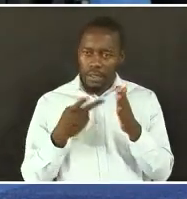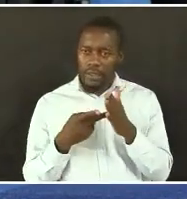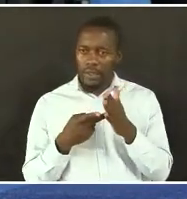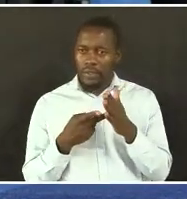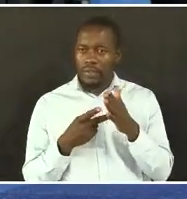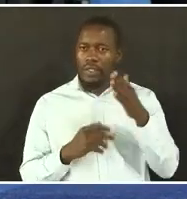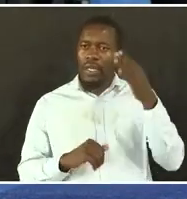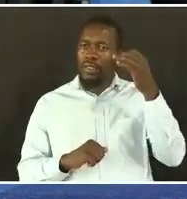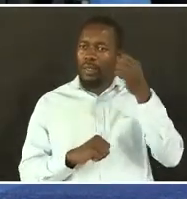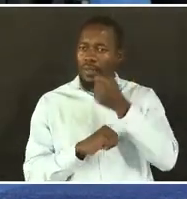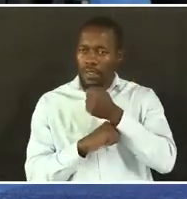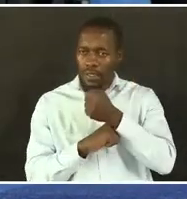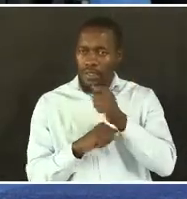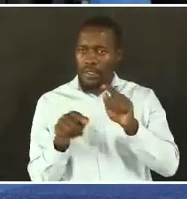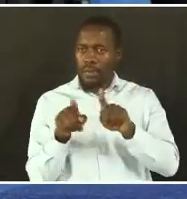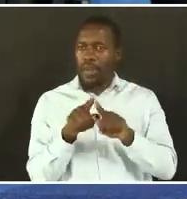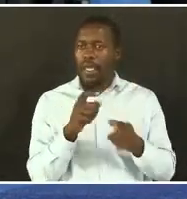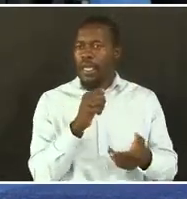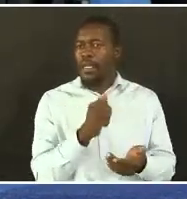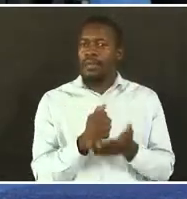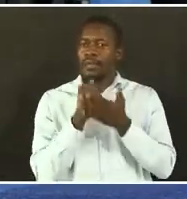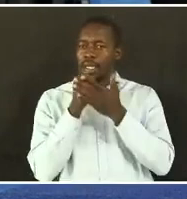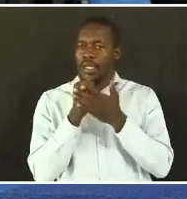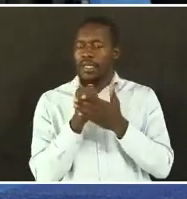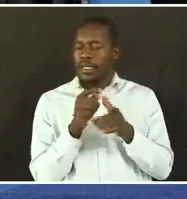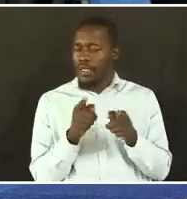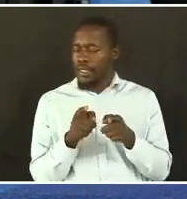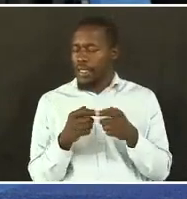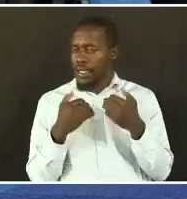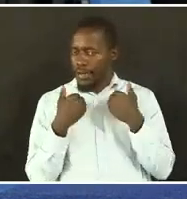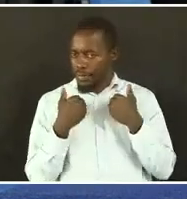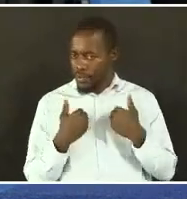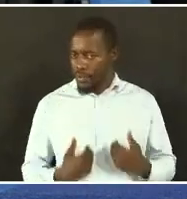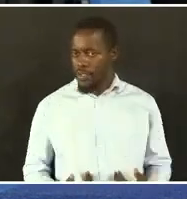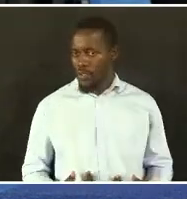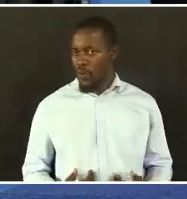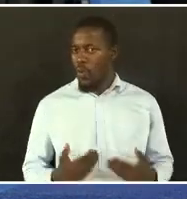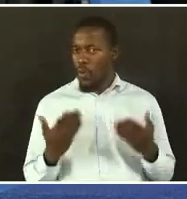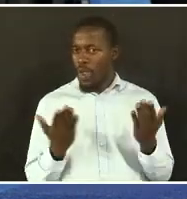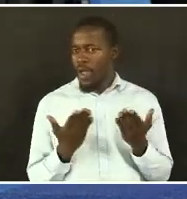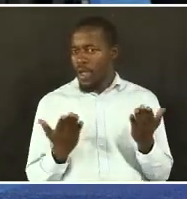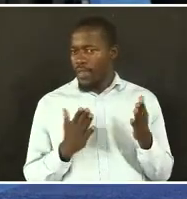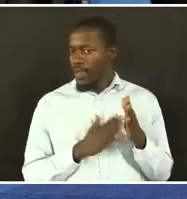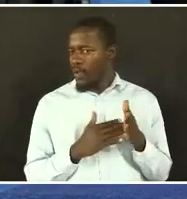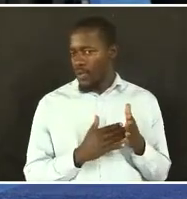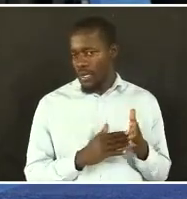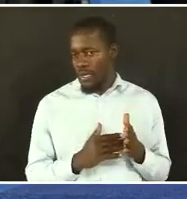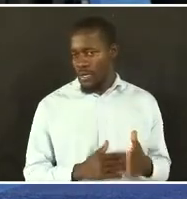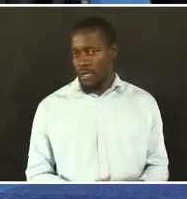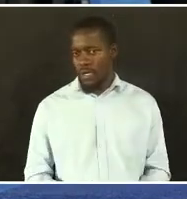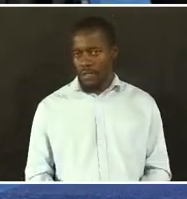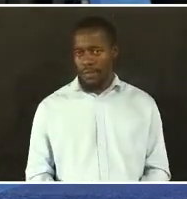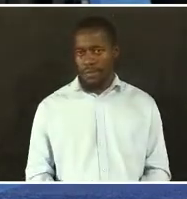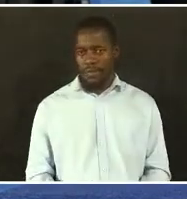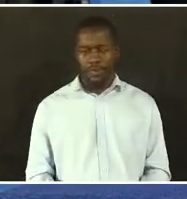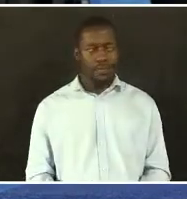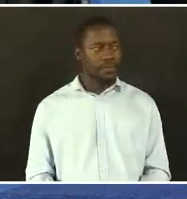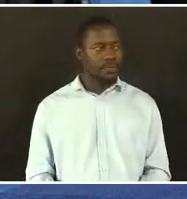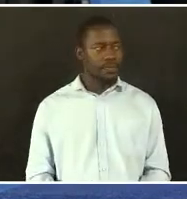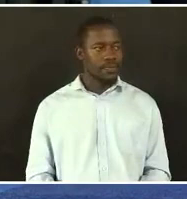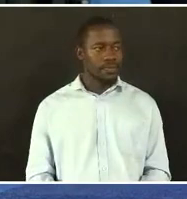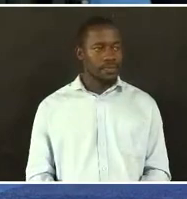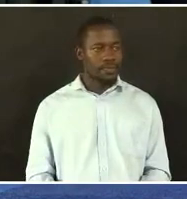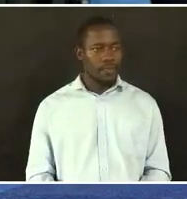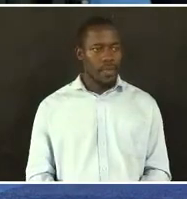are. So you don't have to think of, can I go to KNH? Then I shall have done the ministry.